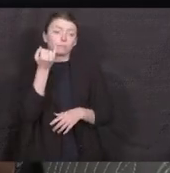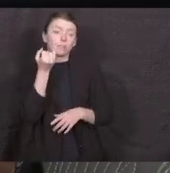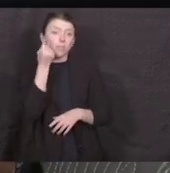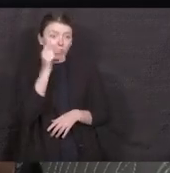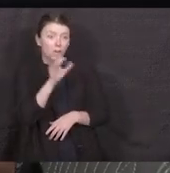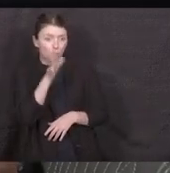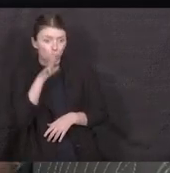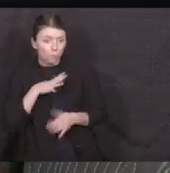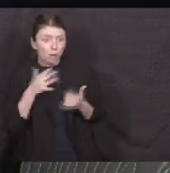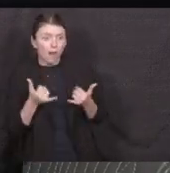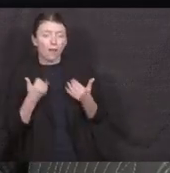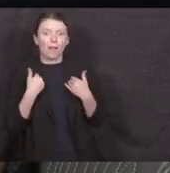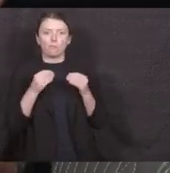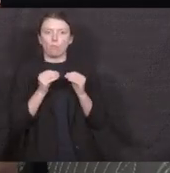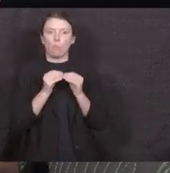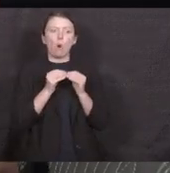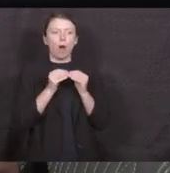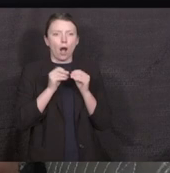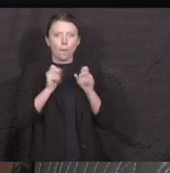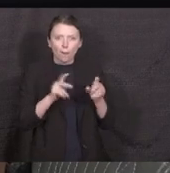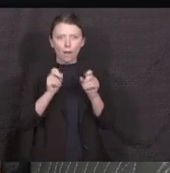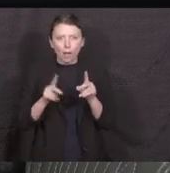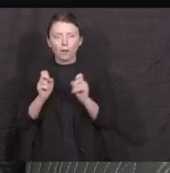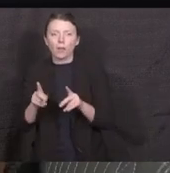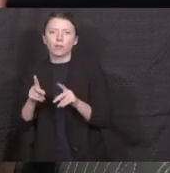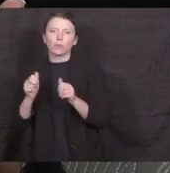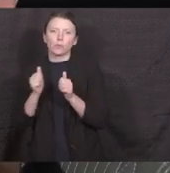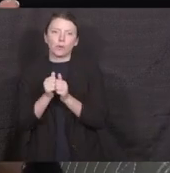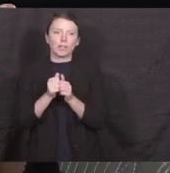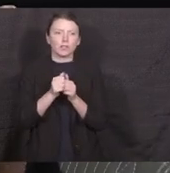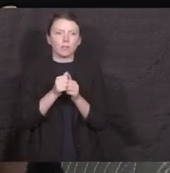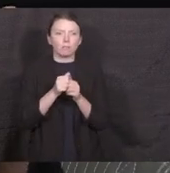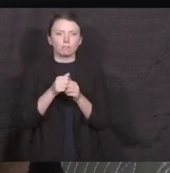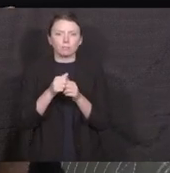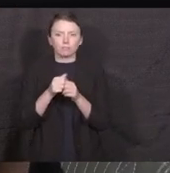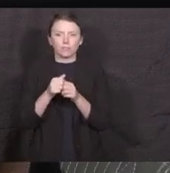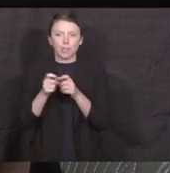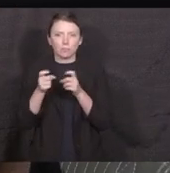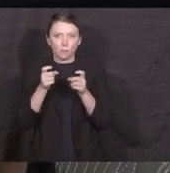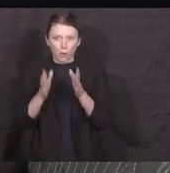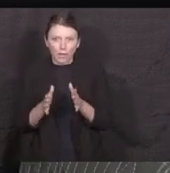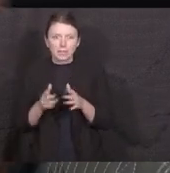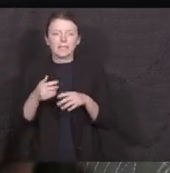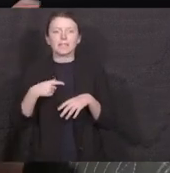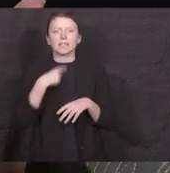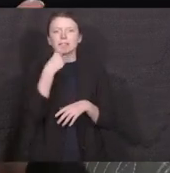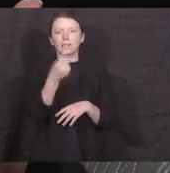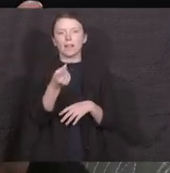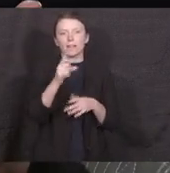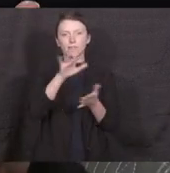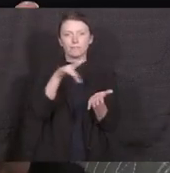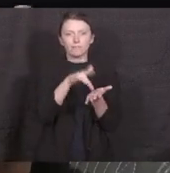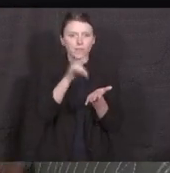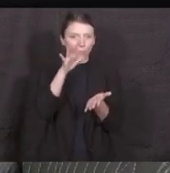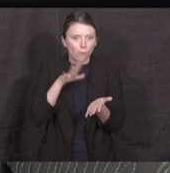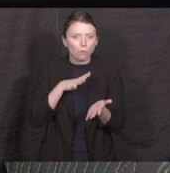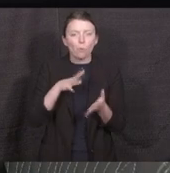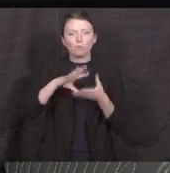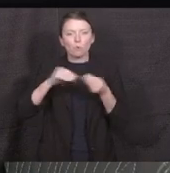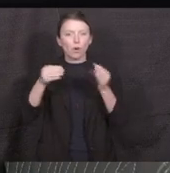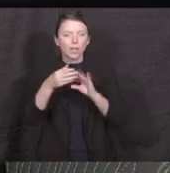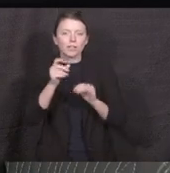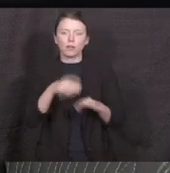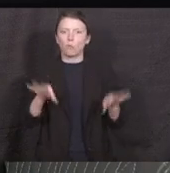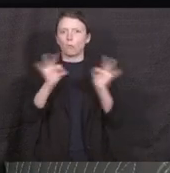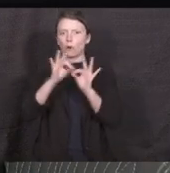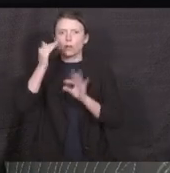more doors open to you in directing and in telling female-centric stories. And you need to know how to present your